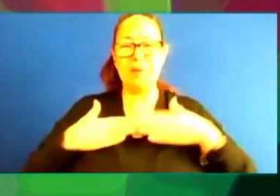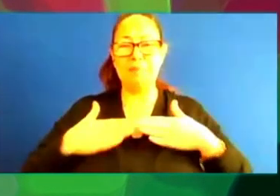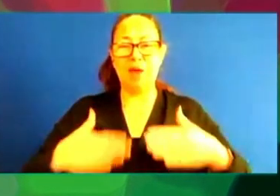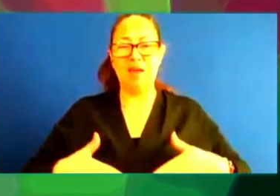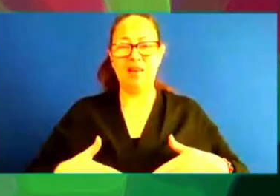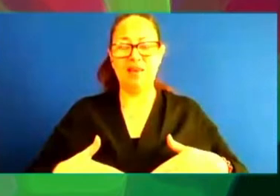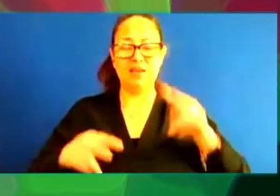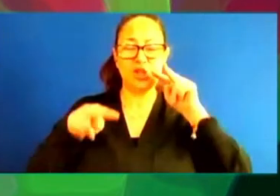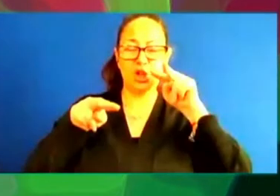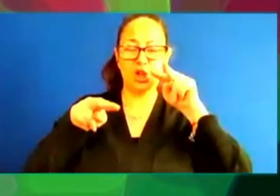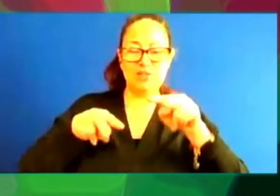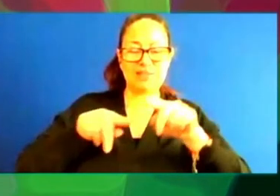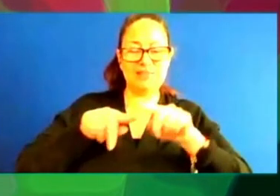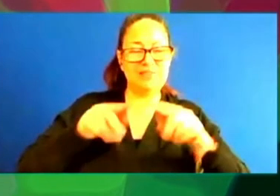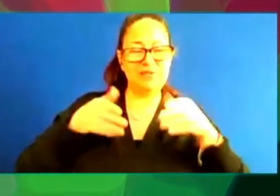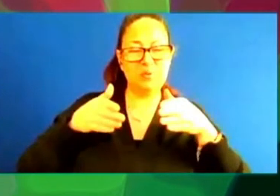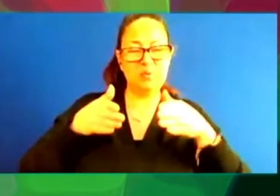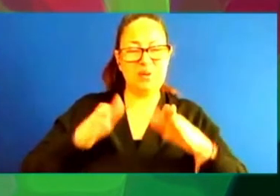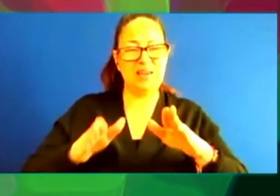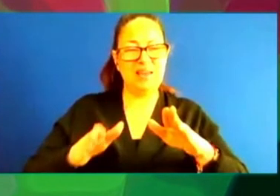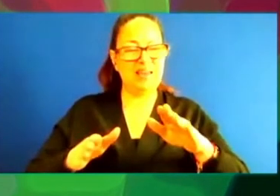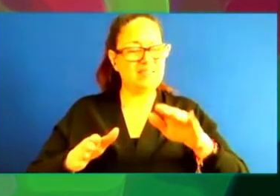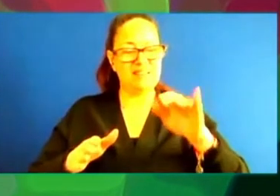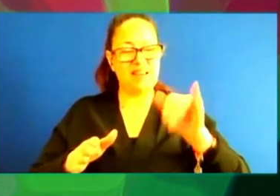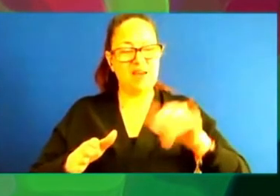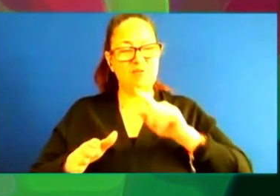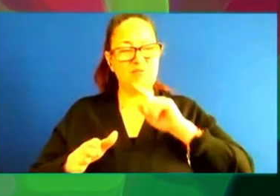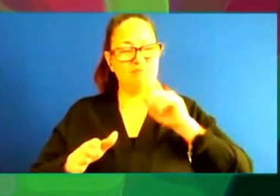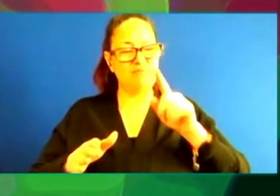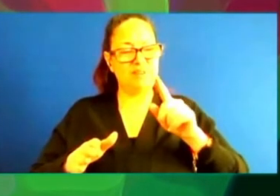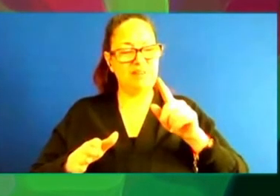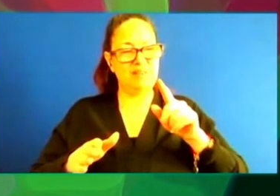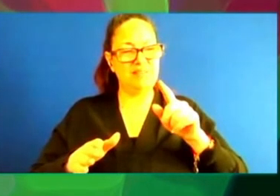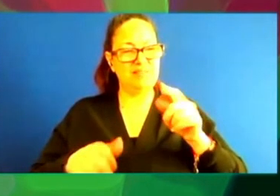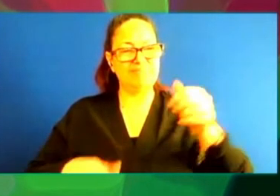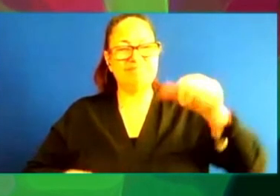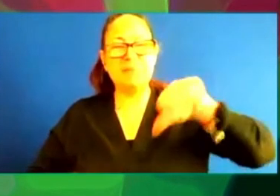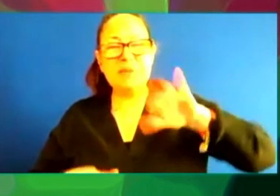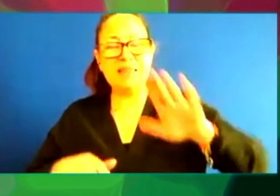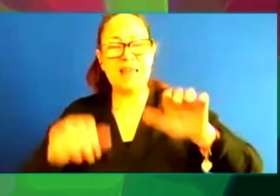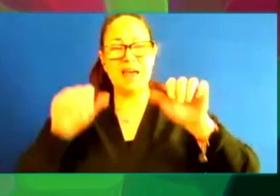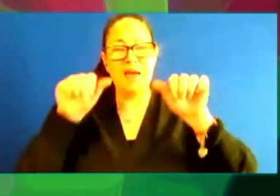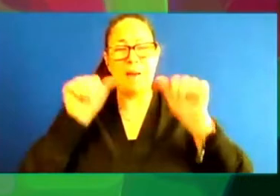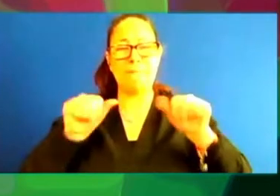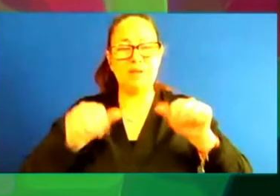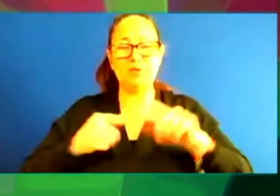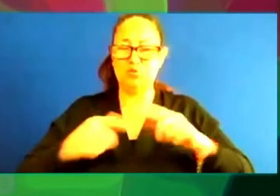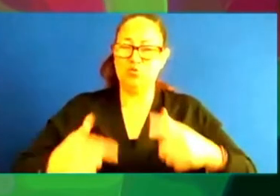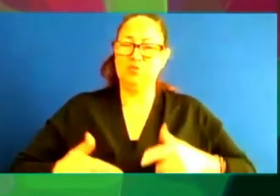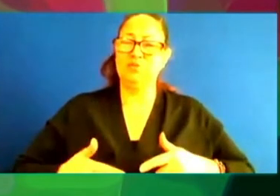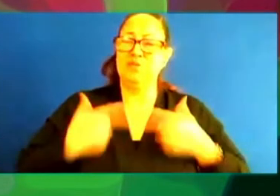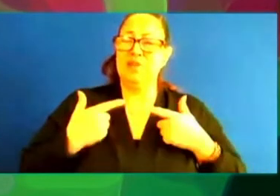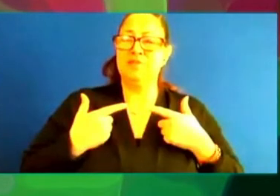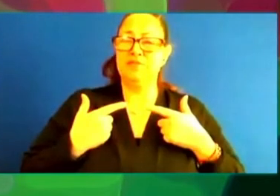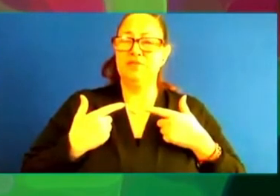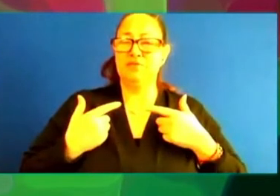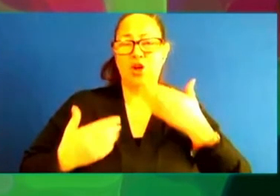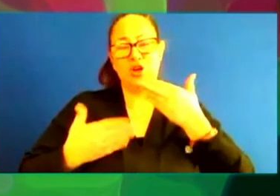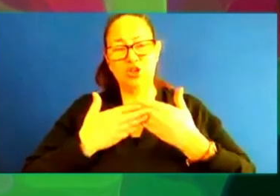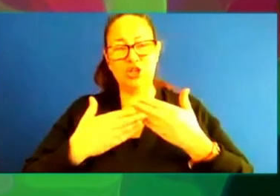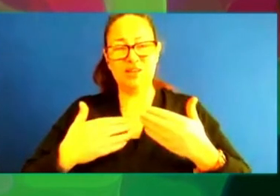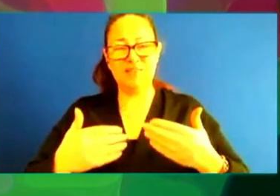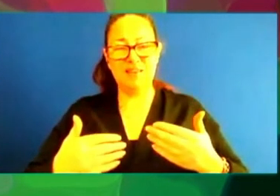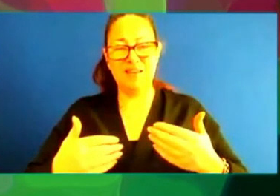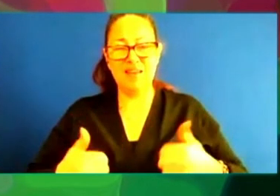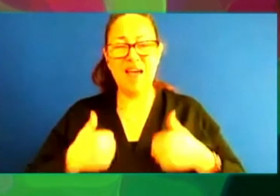that demean their potential ability to live whole and humane life,